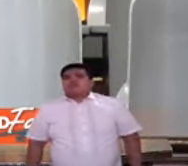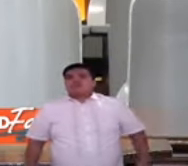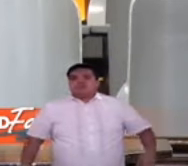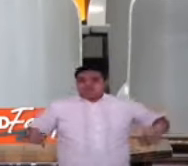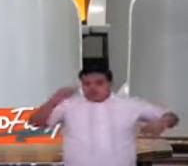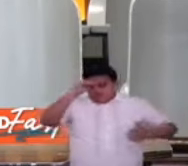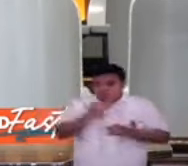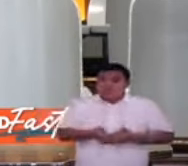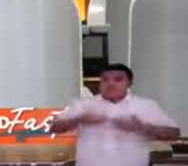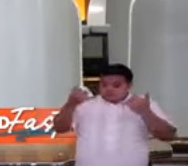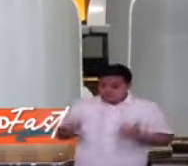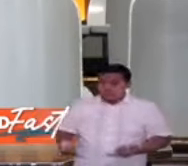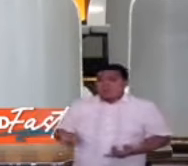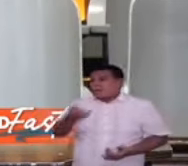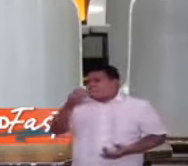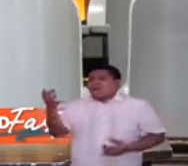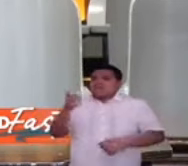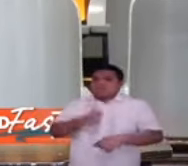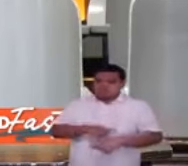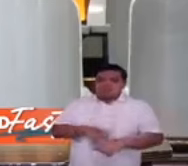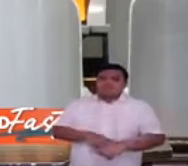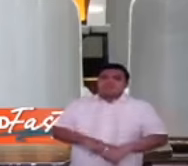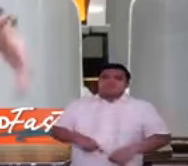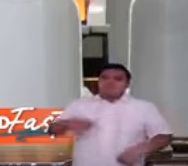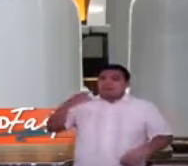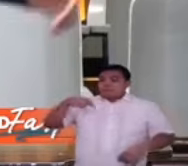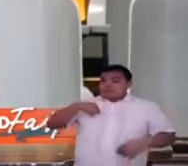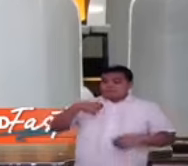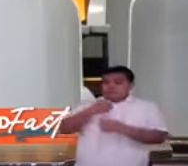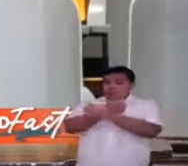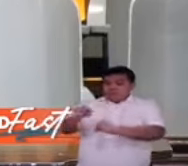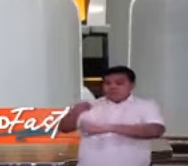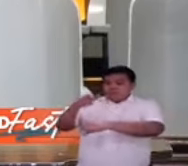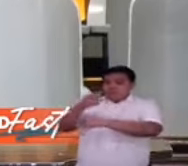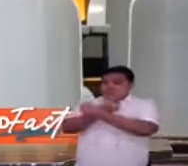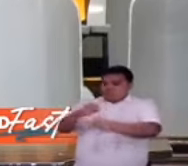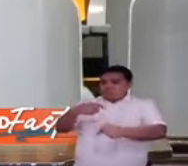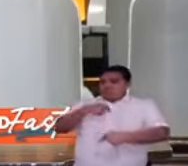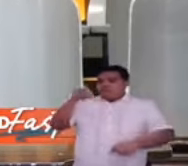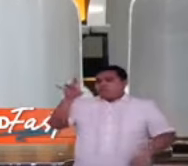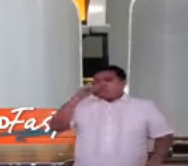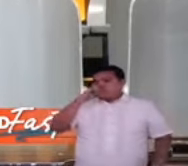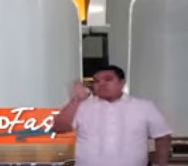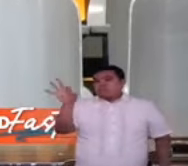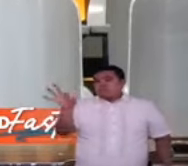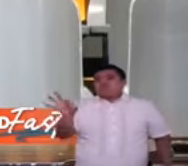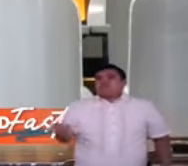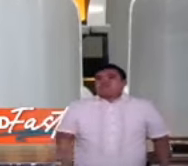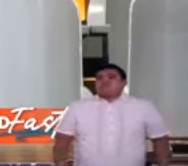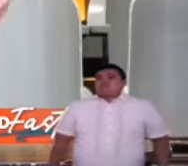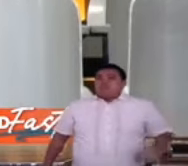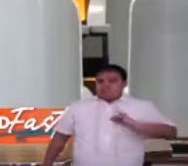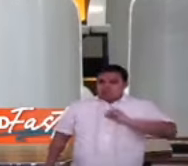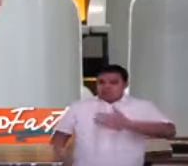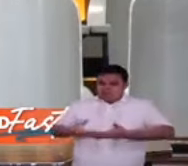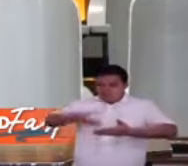the child can come to Christ. So many have come to Christ at an early age. I got saved when I was 9 years old. Of course, I